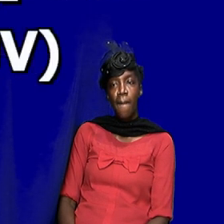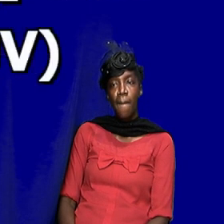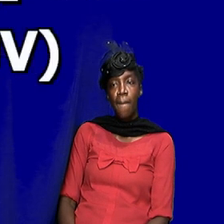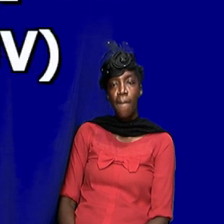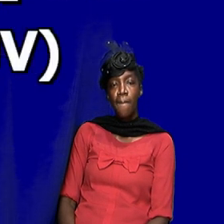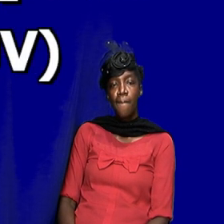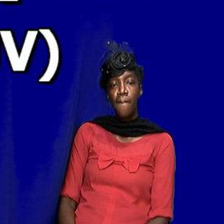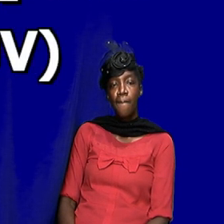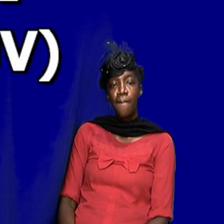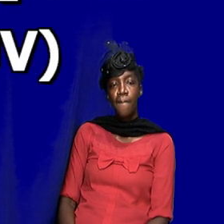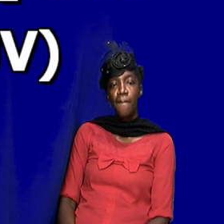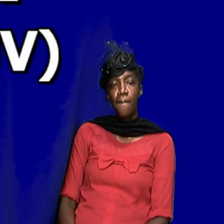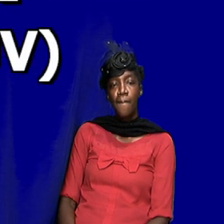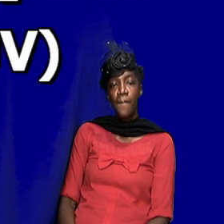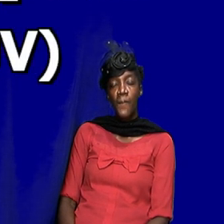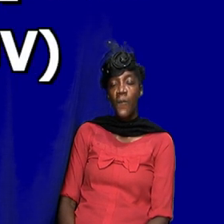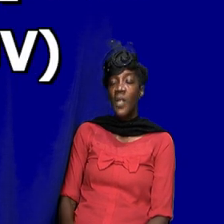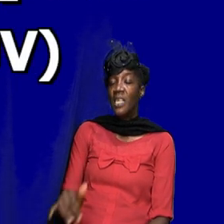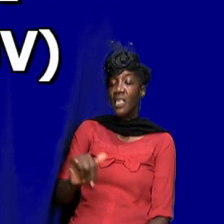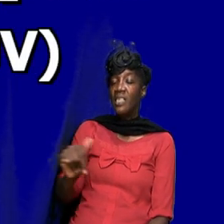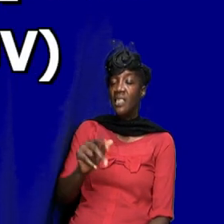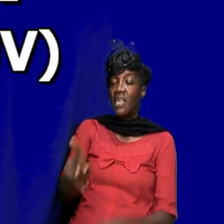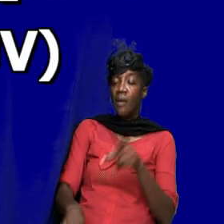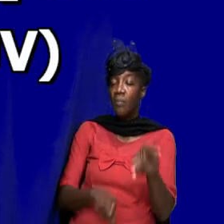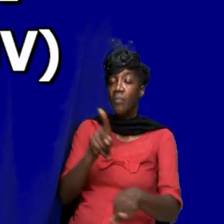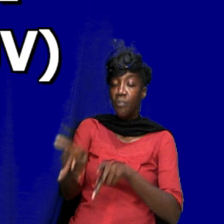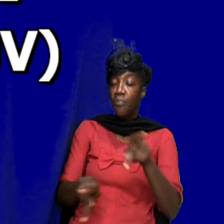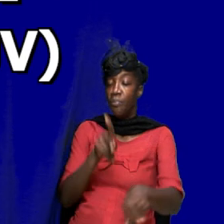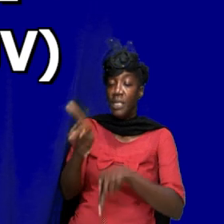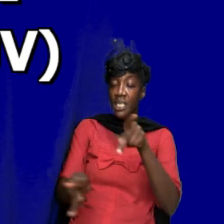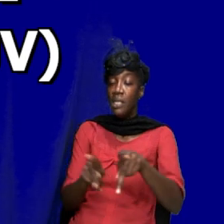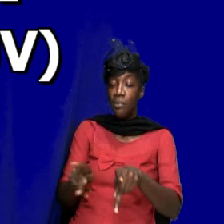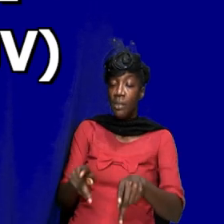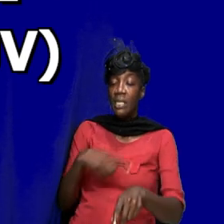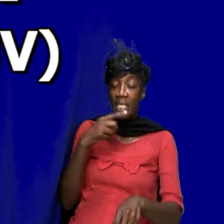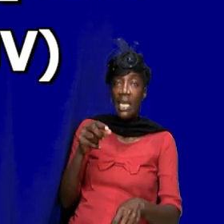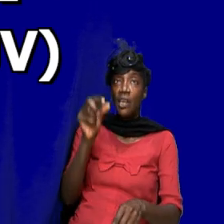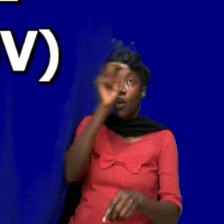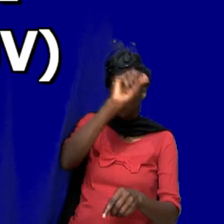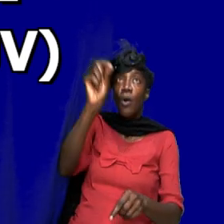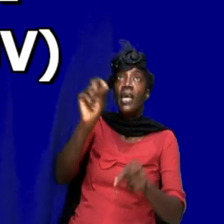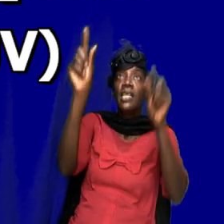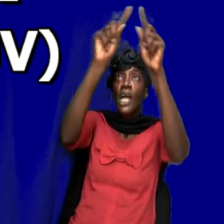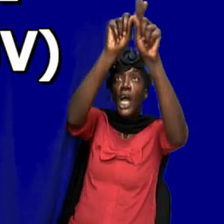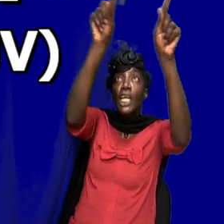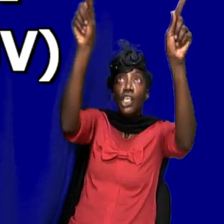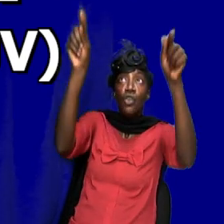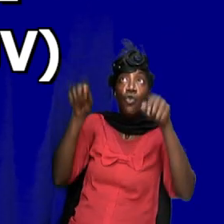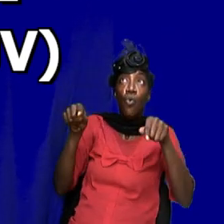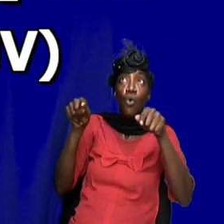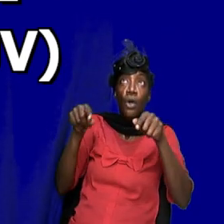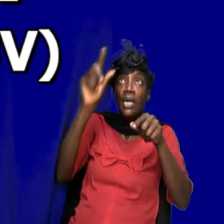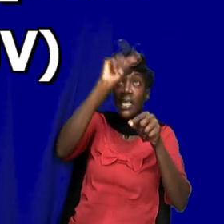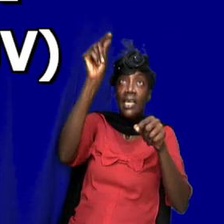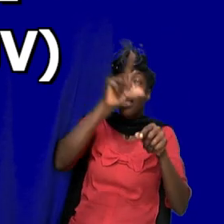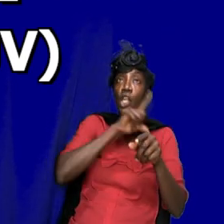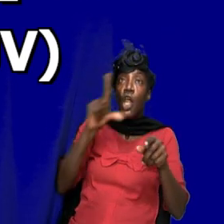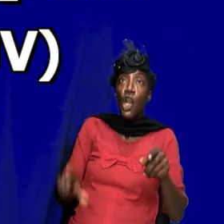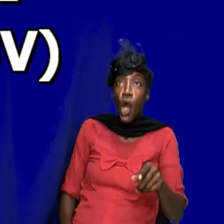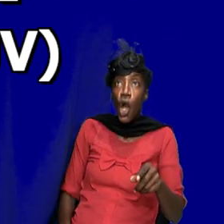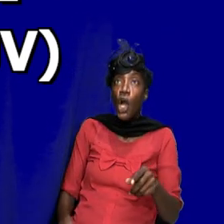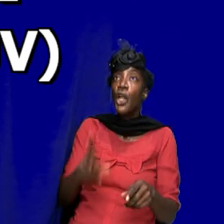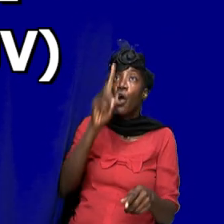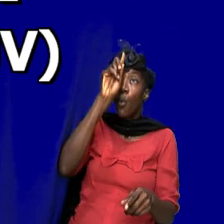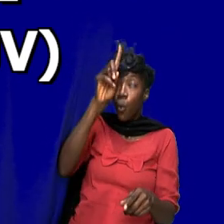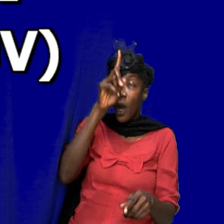This was the very set of people, you know, that it was said to them, write it upon the doorpost and upon the lintel. The Lord your God is one Lord.